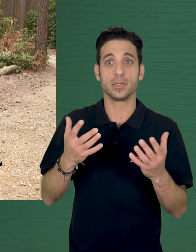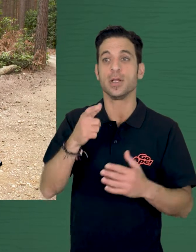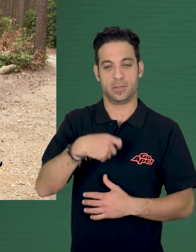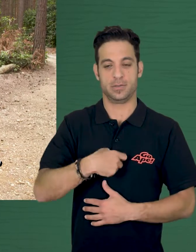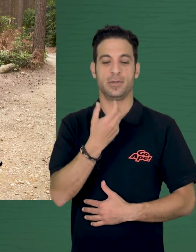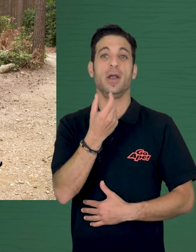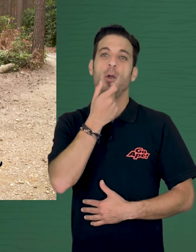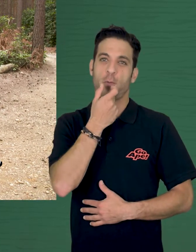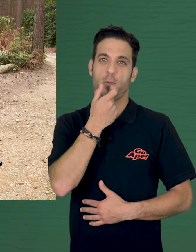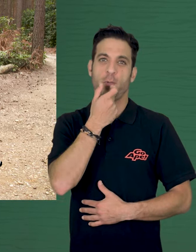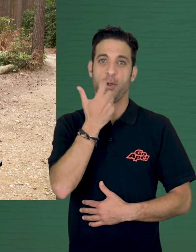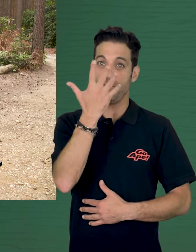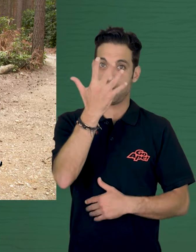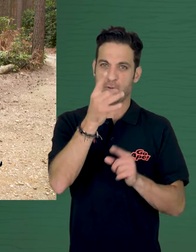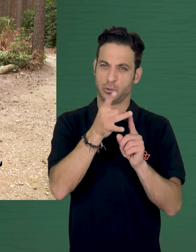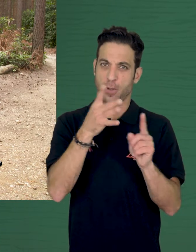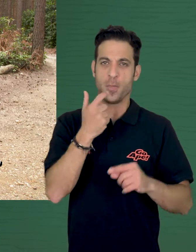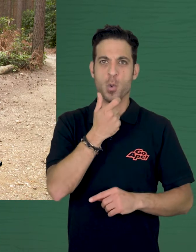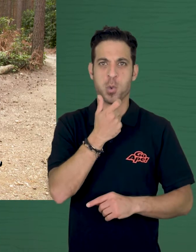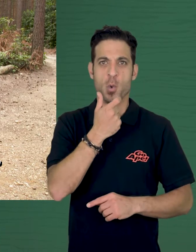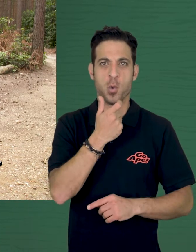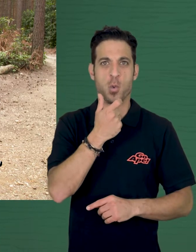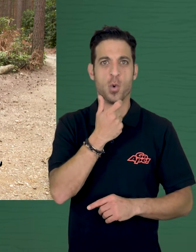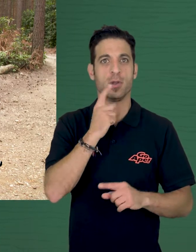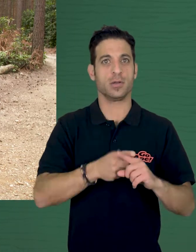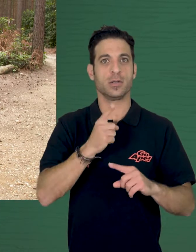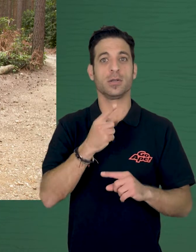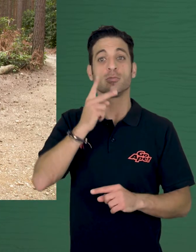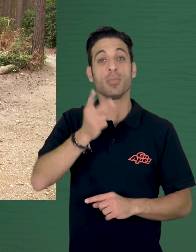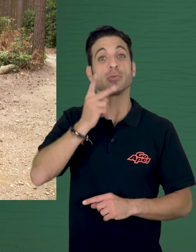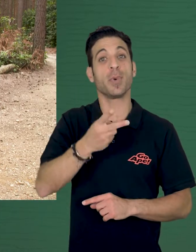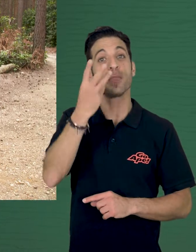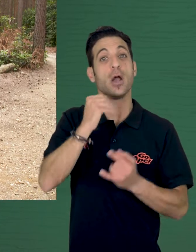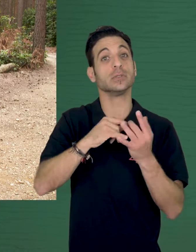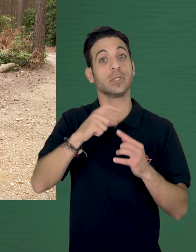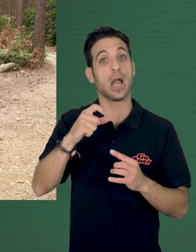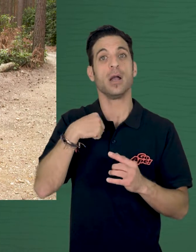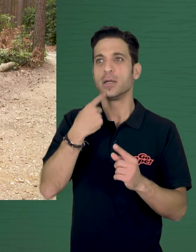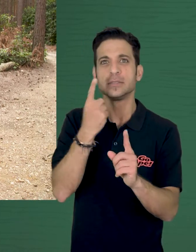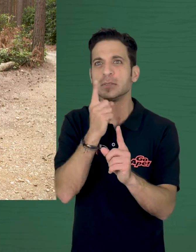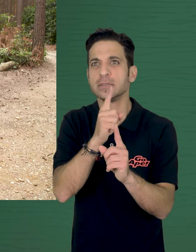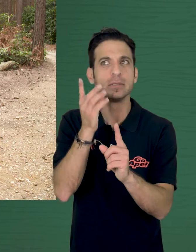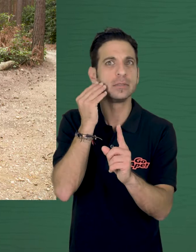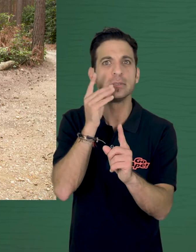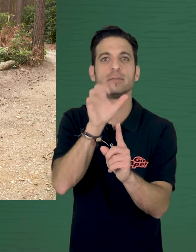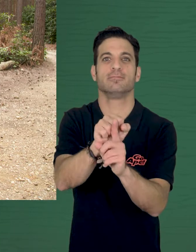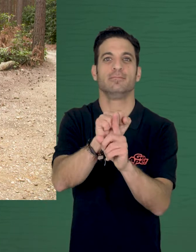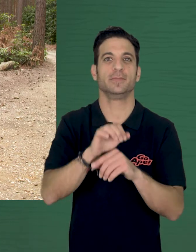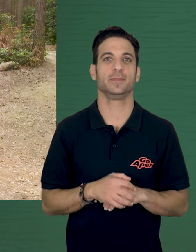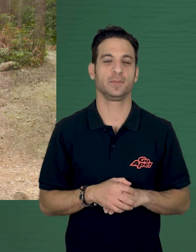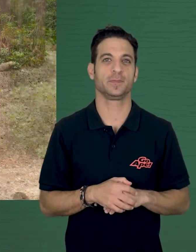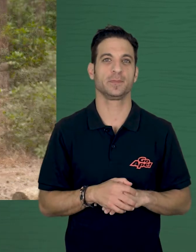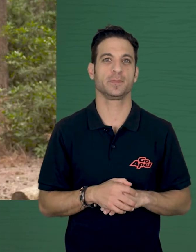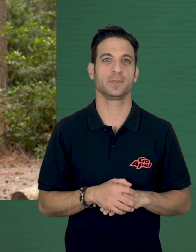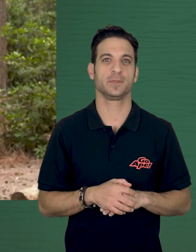just take that whistle out, that emergency whistle, blow on it 5 short, sharp blasts, repeated every 30 seconds if you need to, and I'll come and find you on the